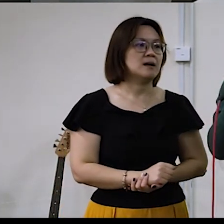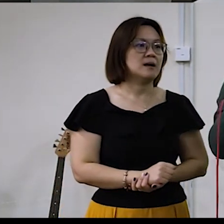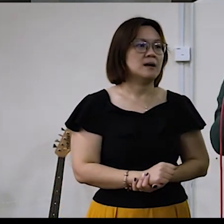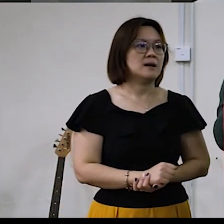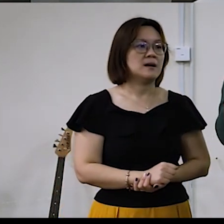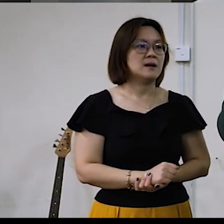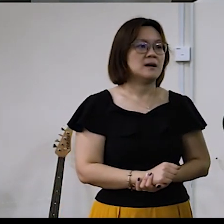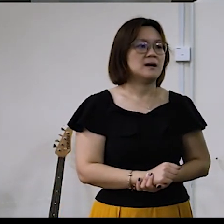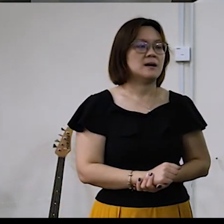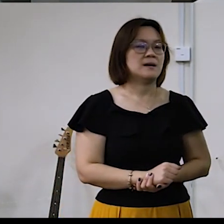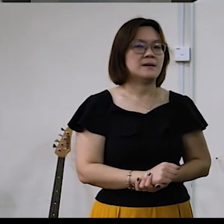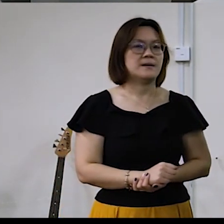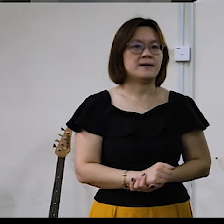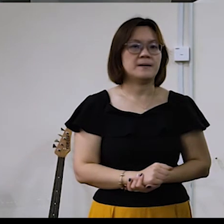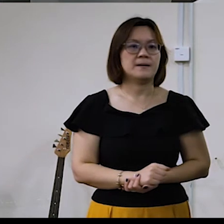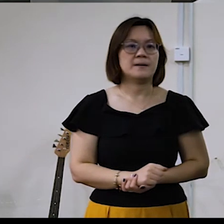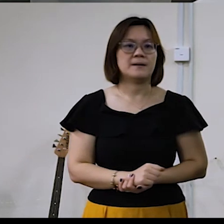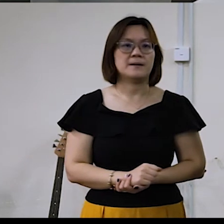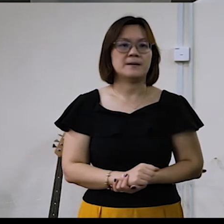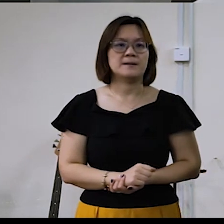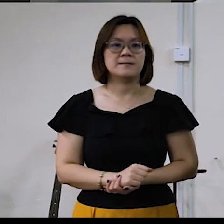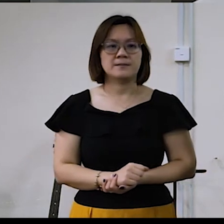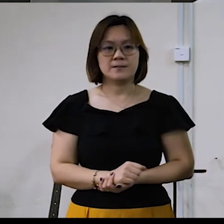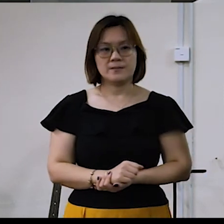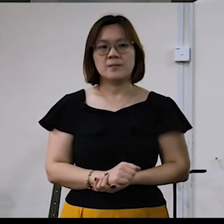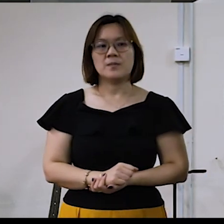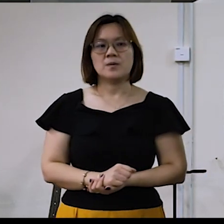got married, shh, something is wrong, maybe I got another wife.